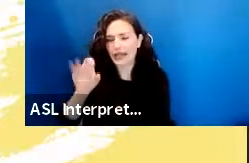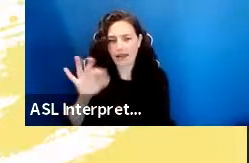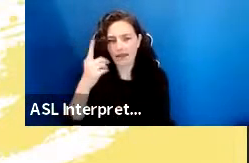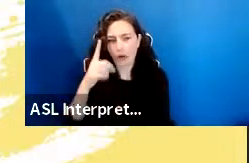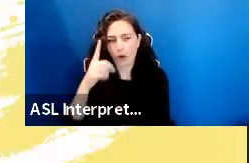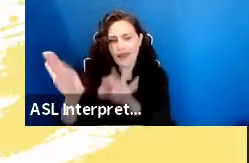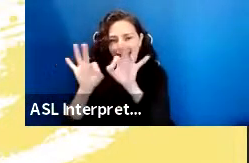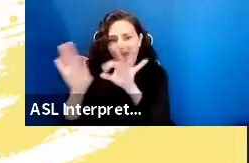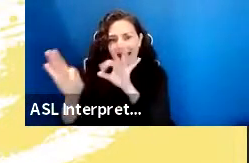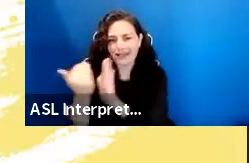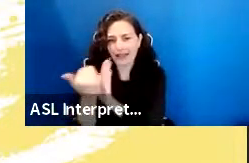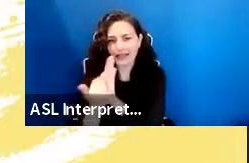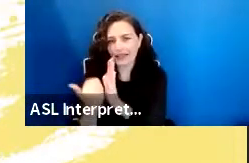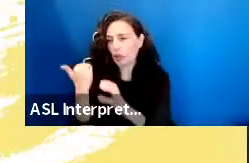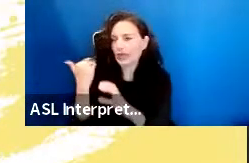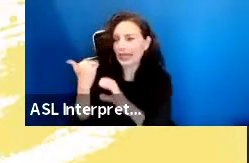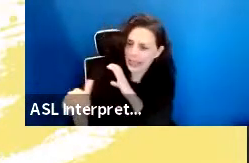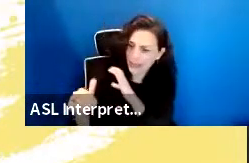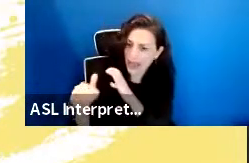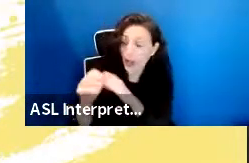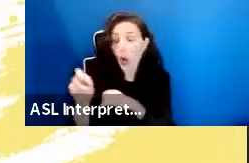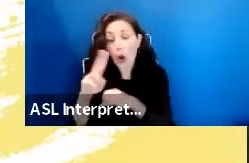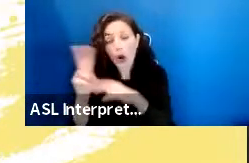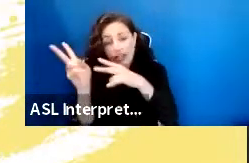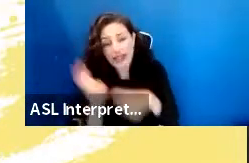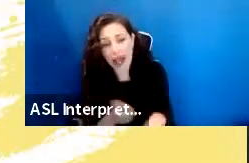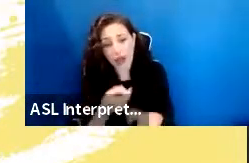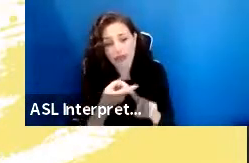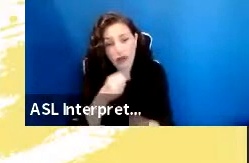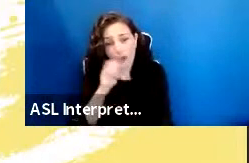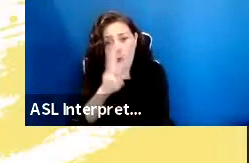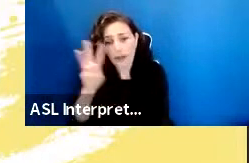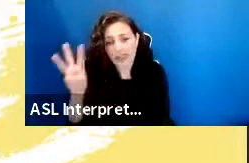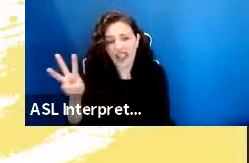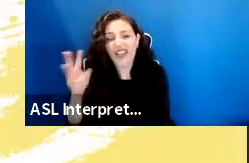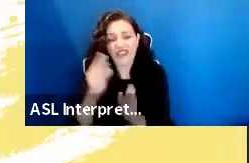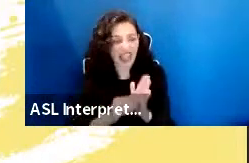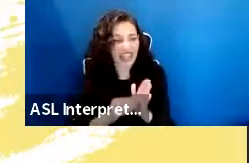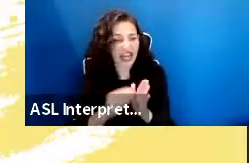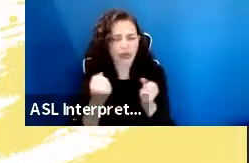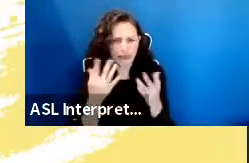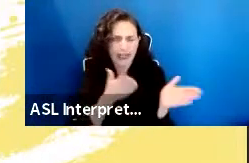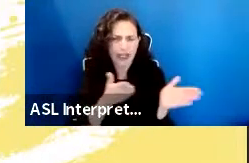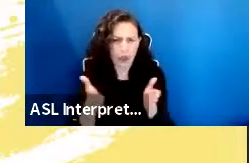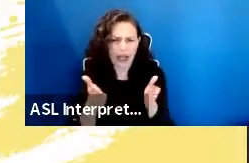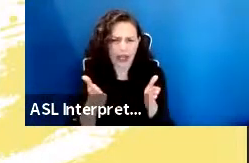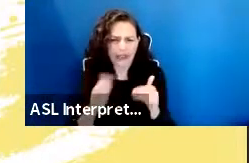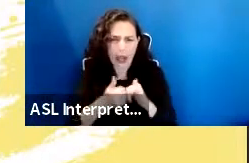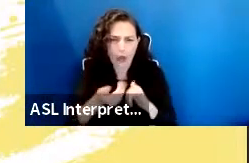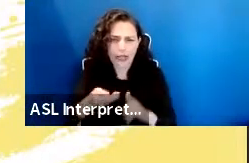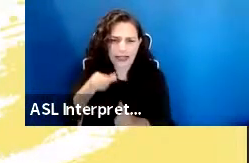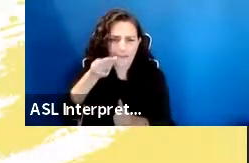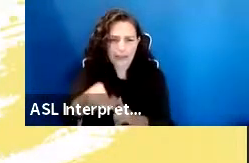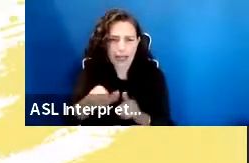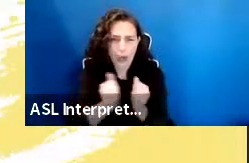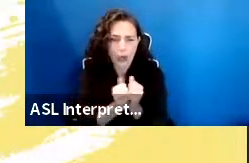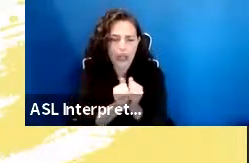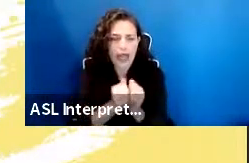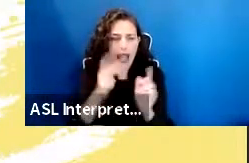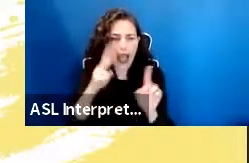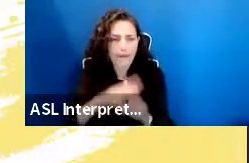via email. You can also download it from our website and fill it out that way and submit it with your application. But we have